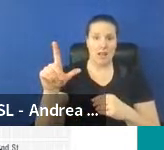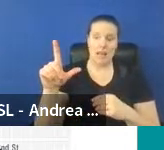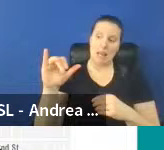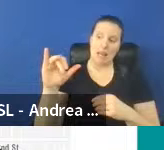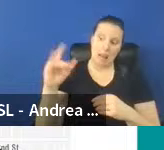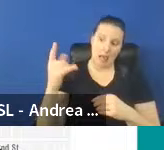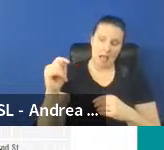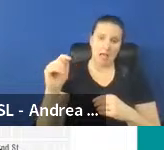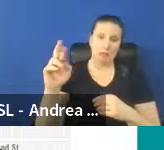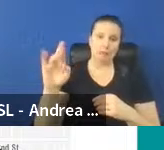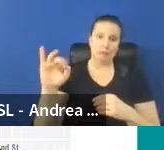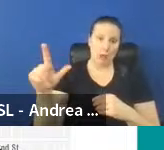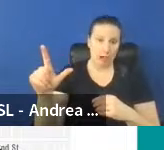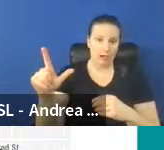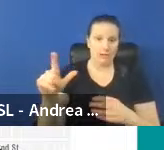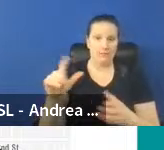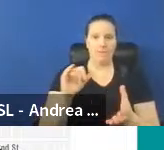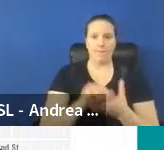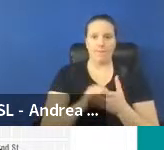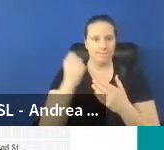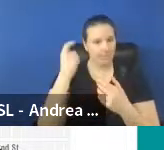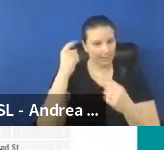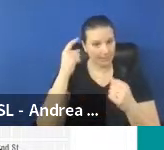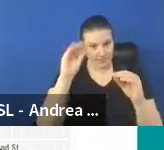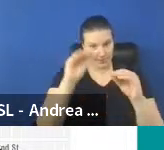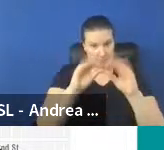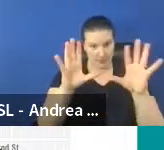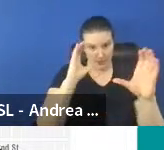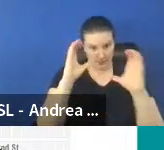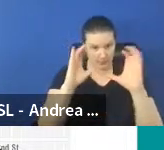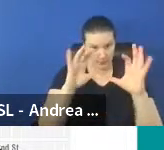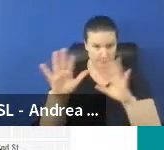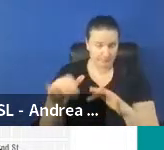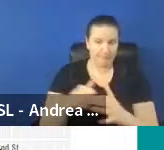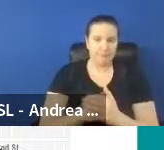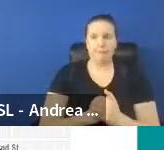with the conversation? And then the next one,